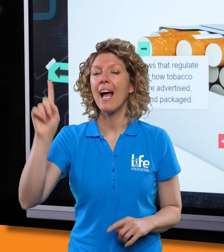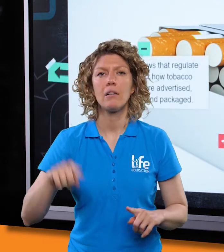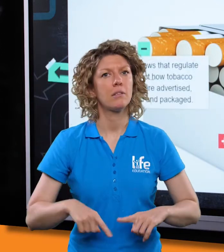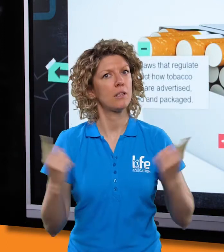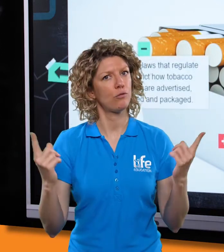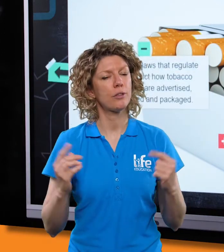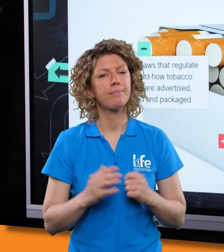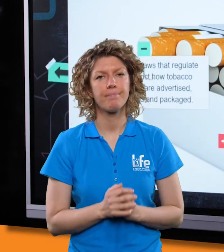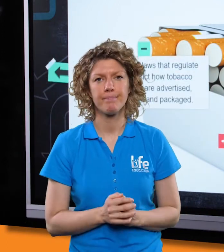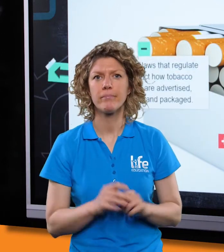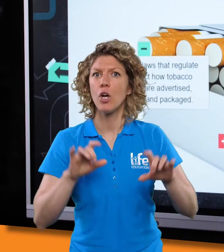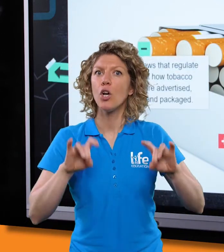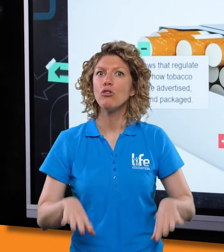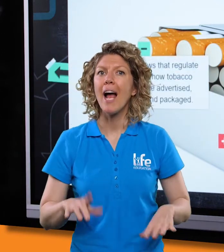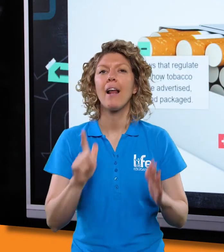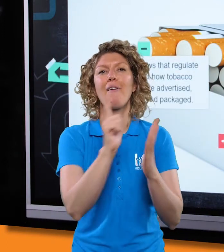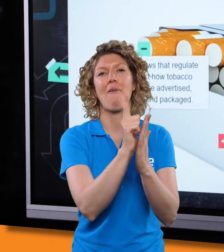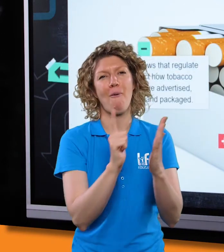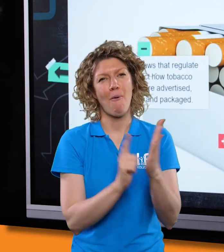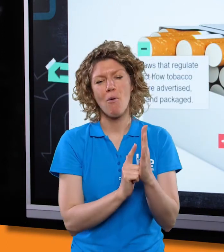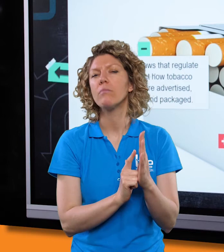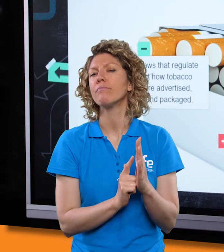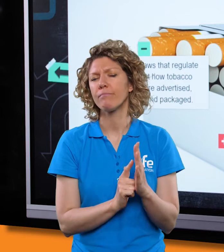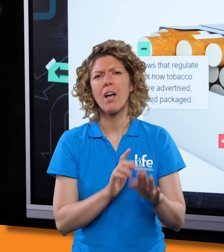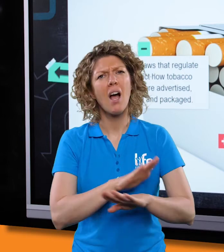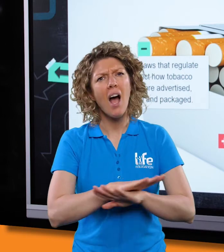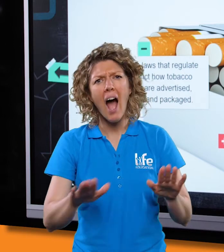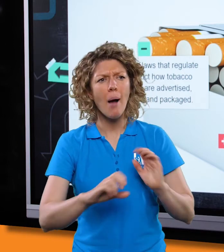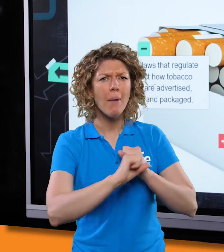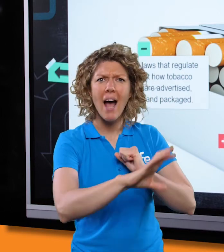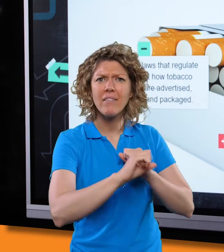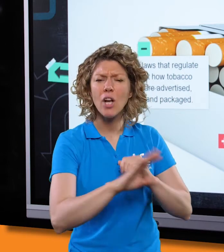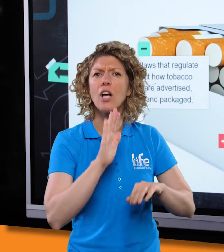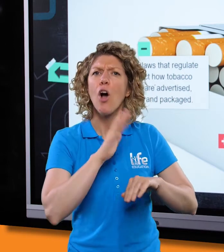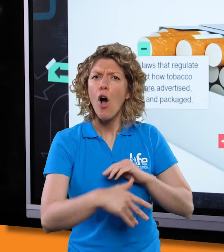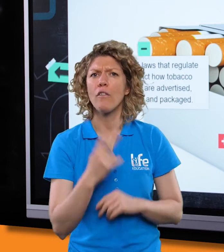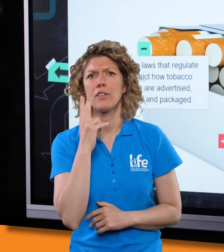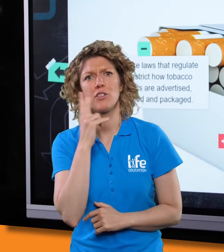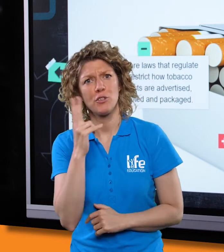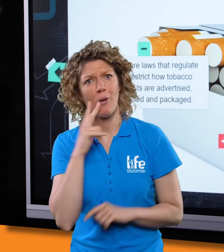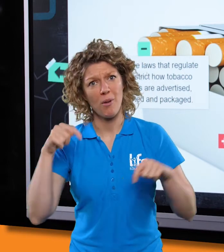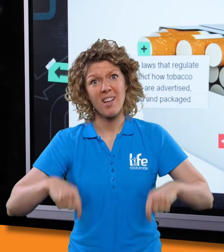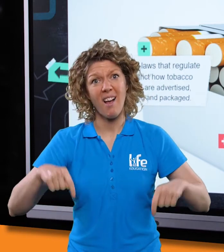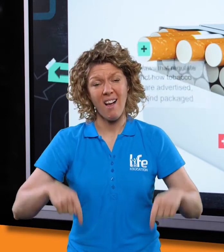In Australia, we have laws now that restrict the way that tobacco is advertised and promoted in this country.